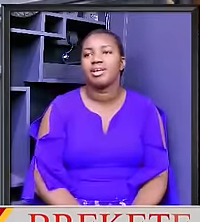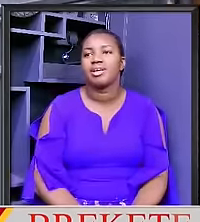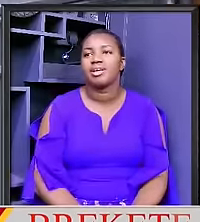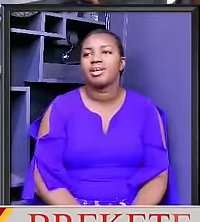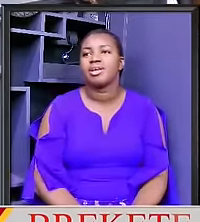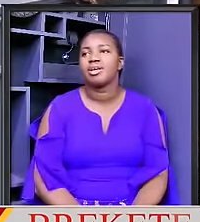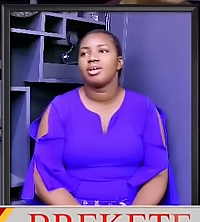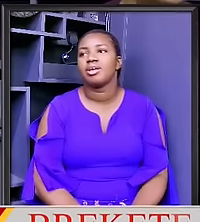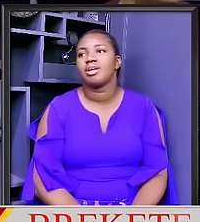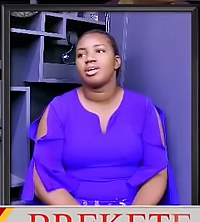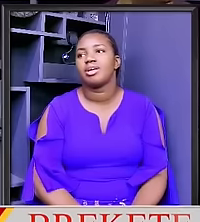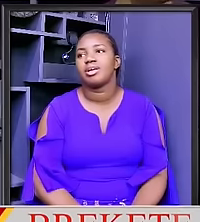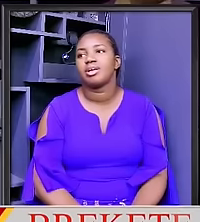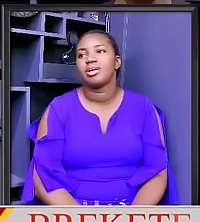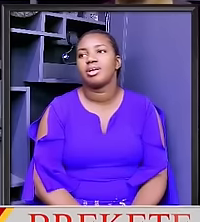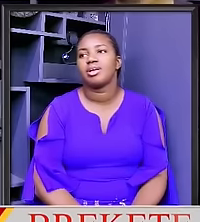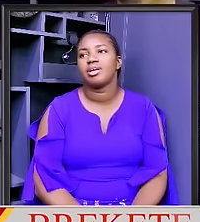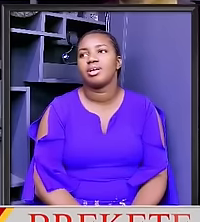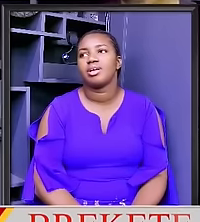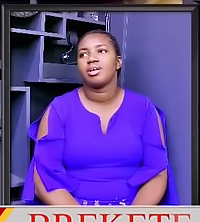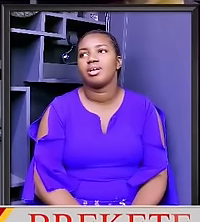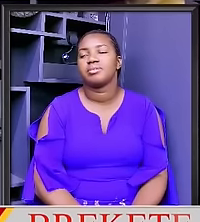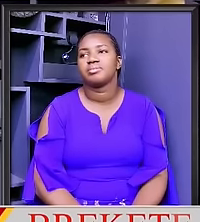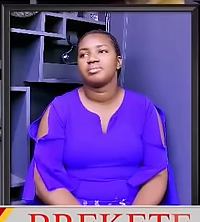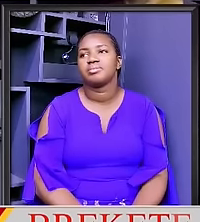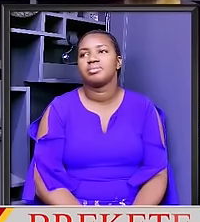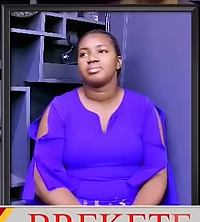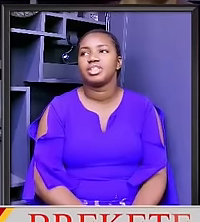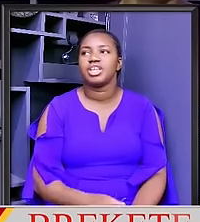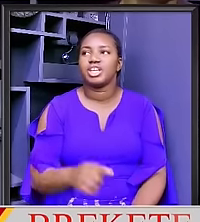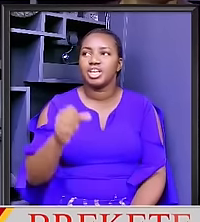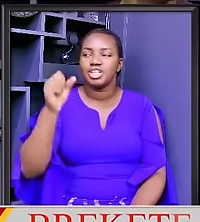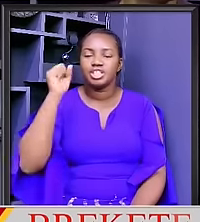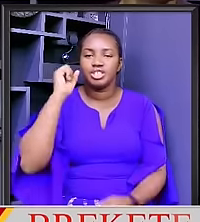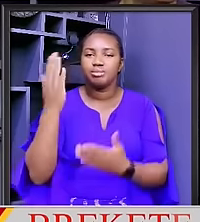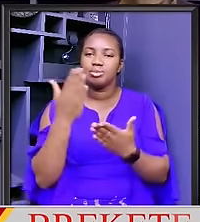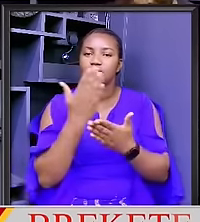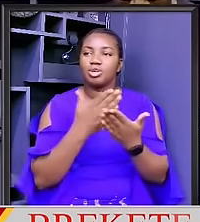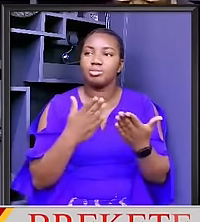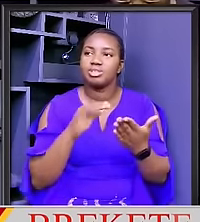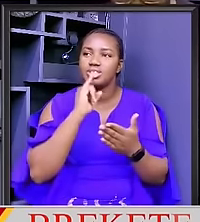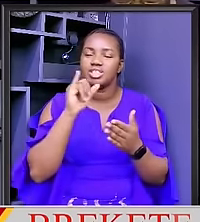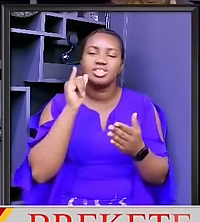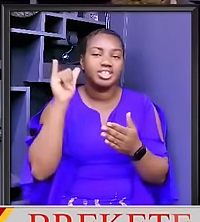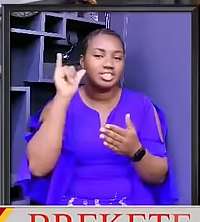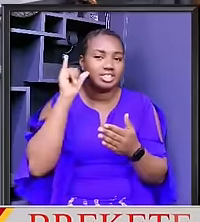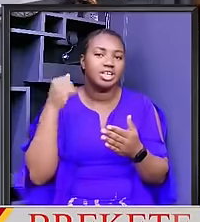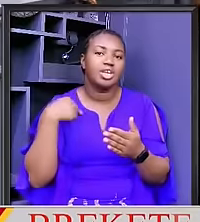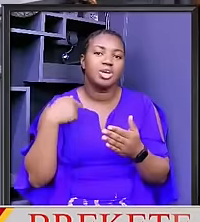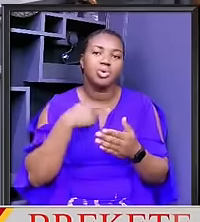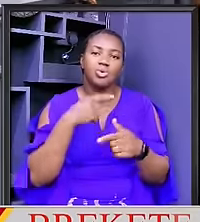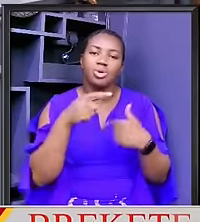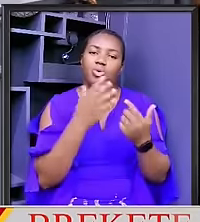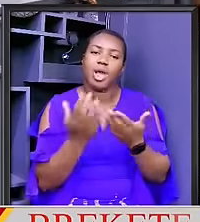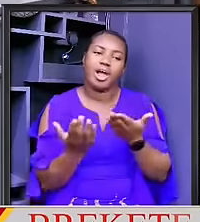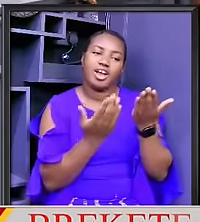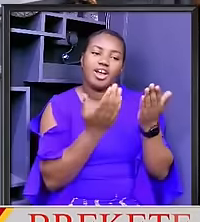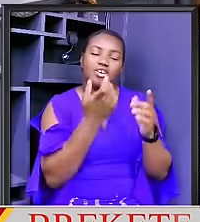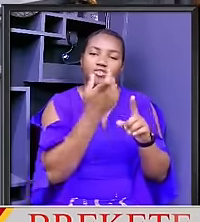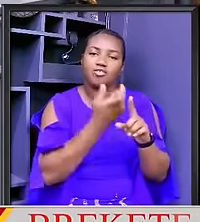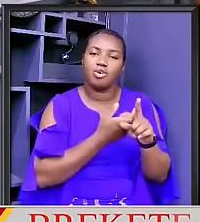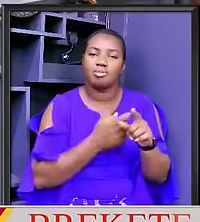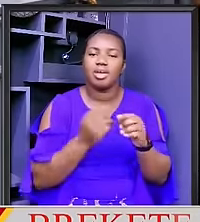Wake one carry rapper. Yeah, he bring something. Yesterday we go carry him for car park for